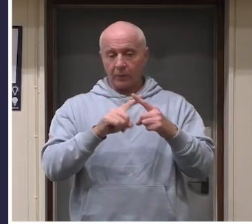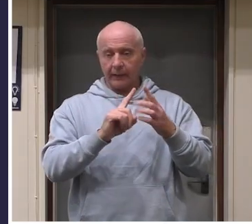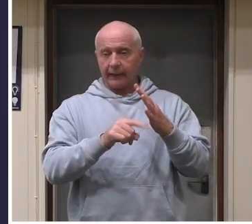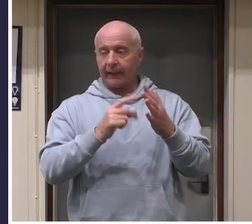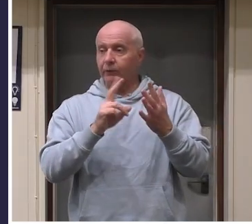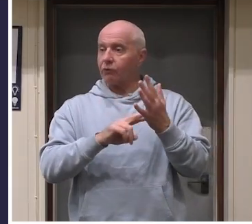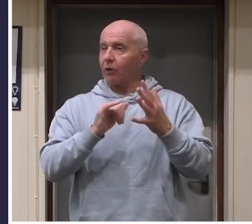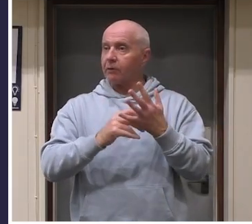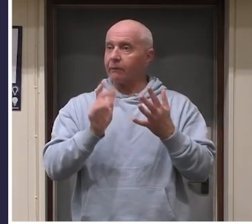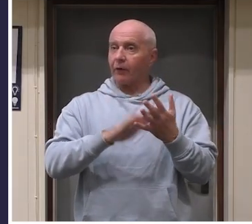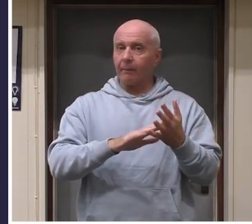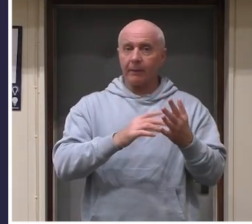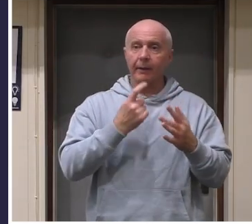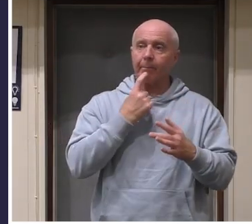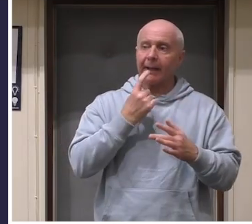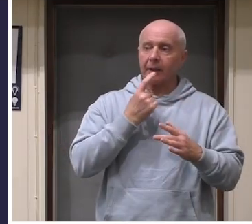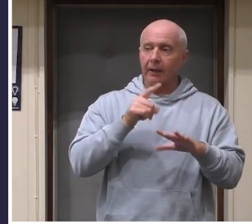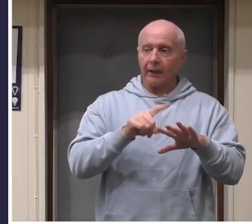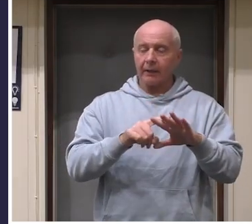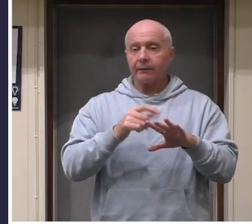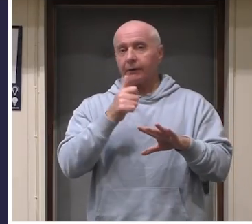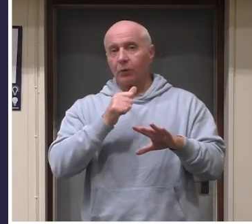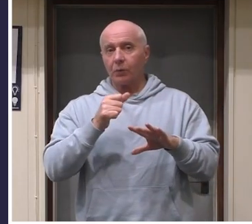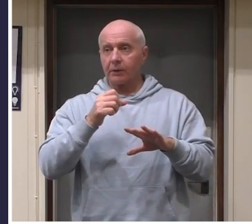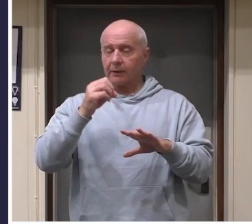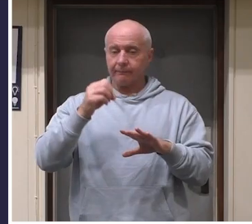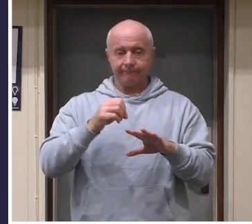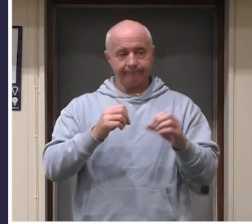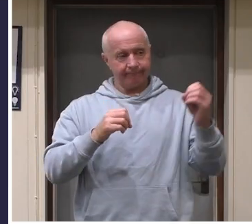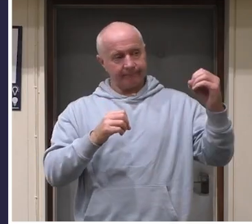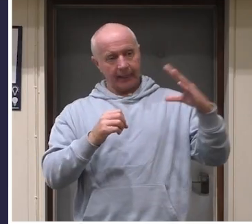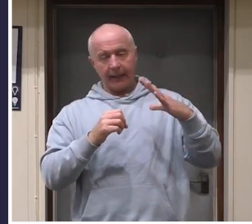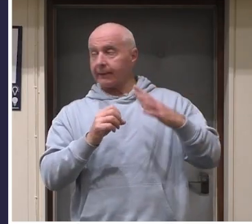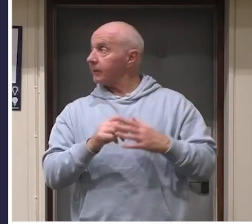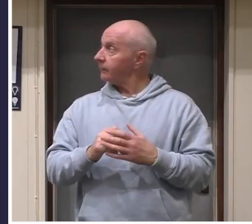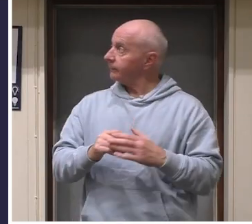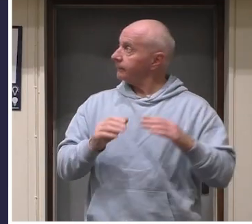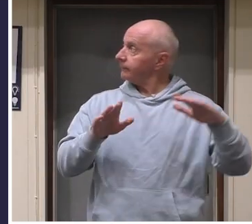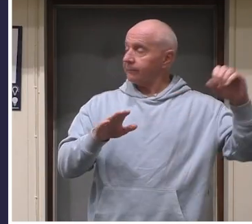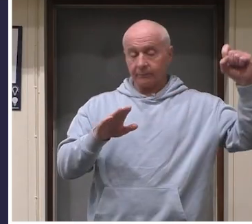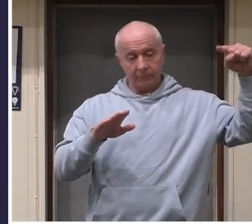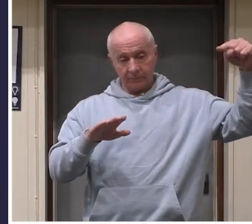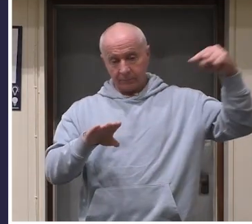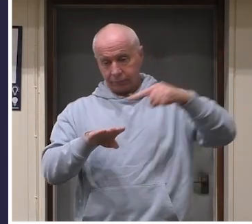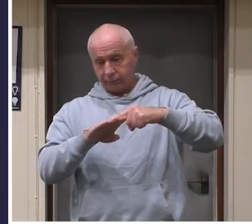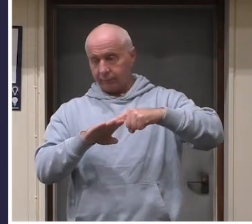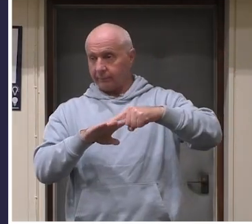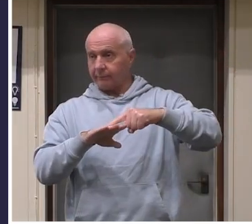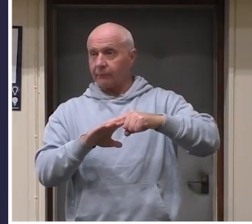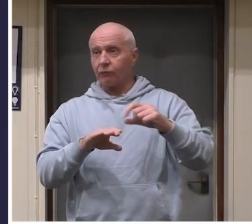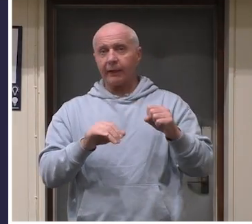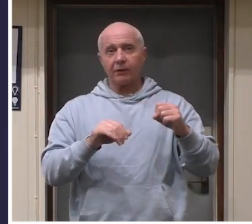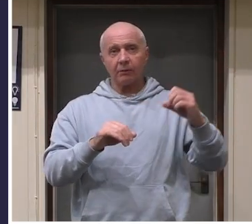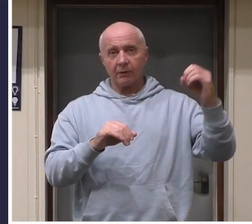the surface of a metal using light. And he did it the following way. He sent light onto the metal sample, and he tried to increase